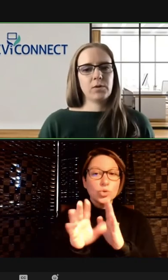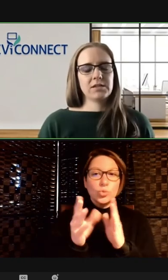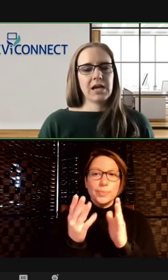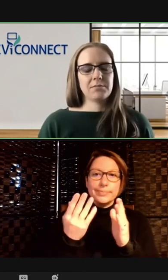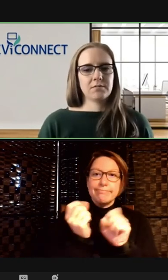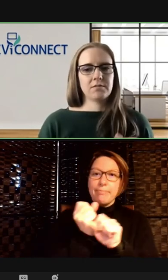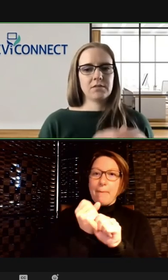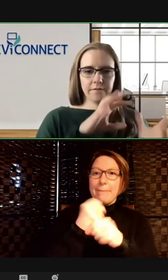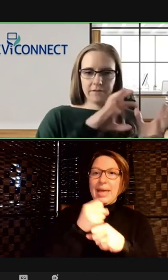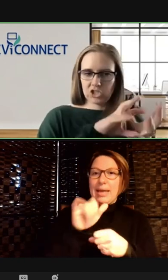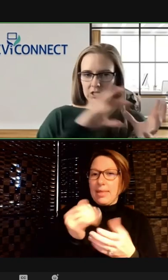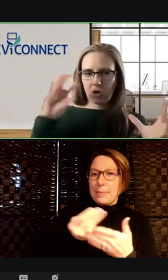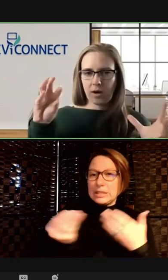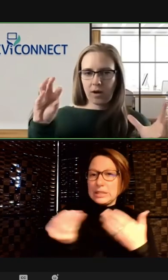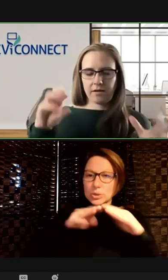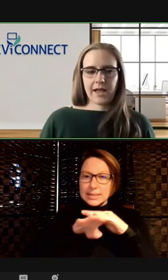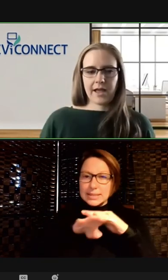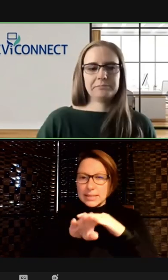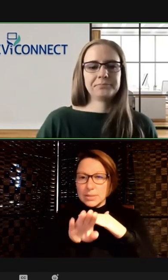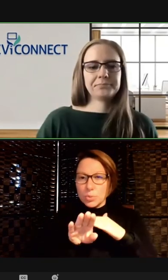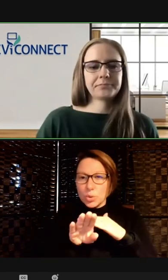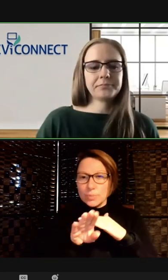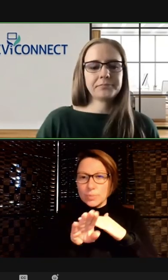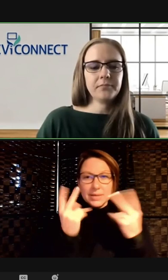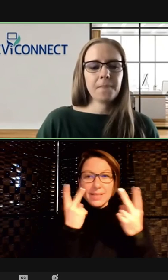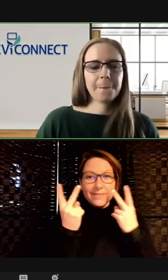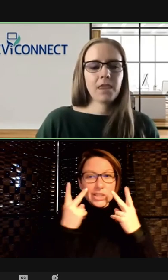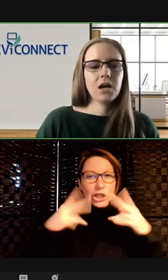accessible at this point in time. The vision isn't quite there yet.